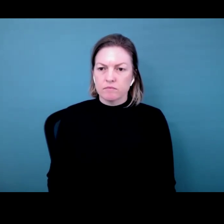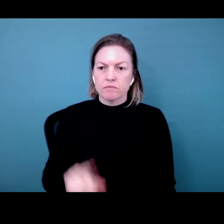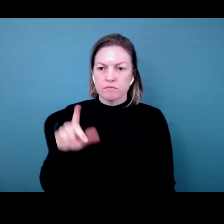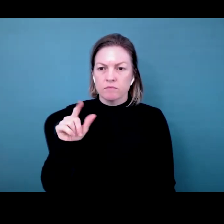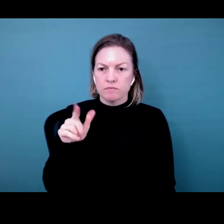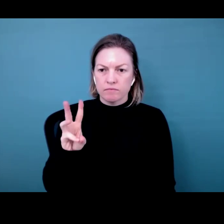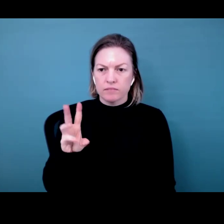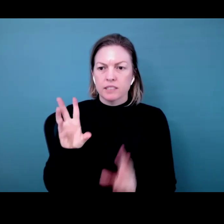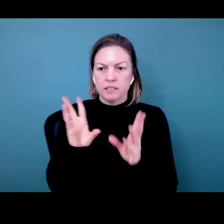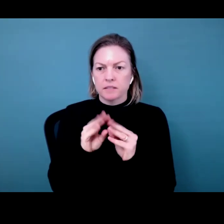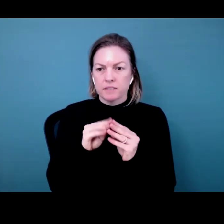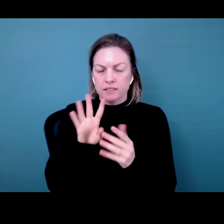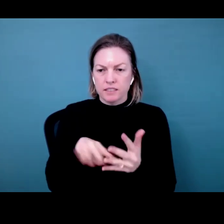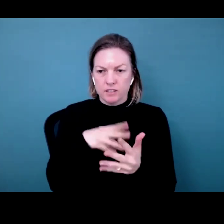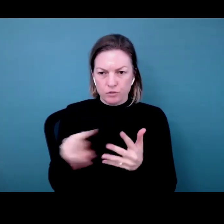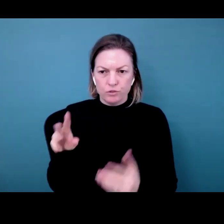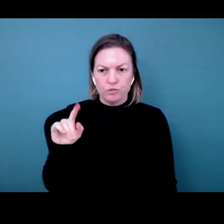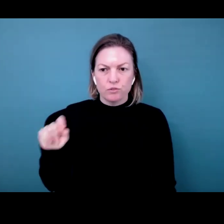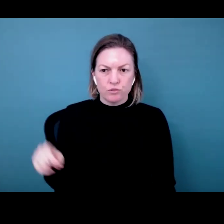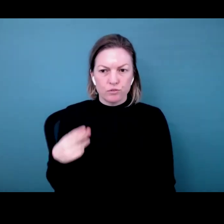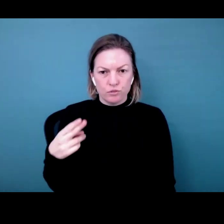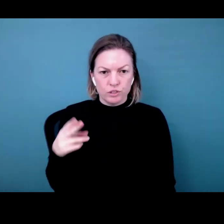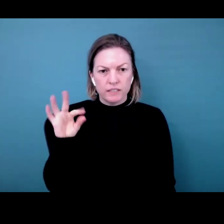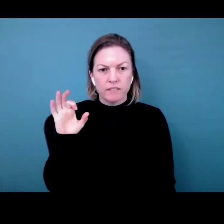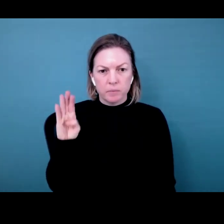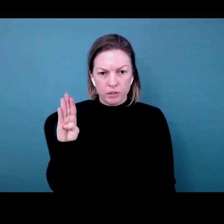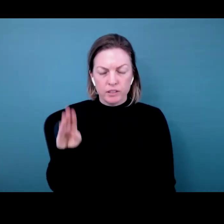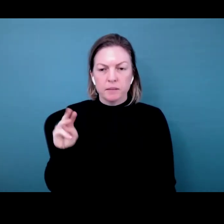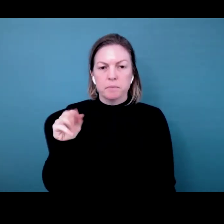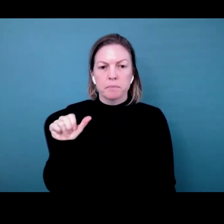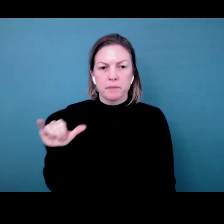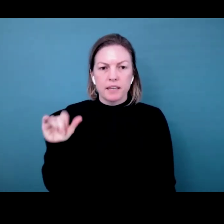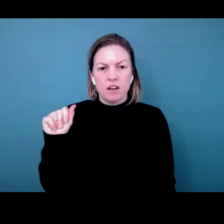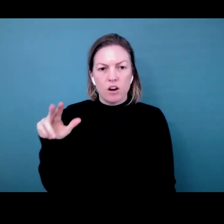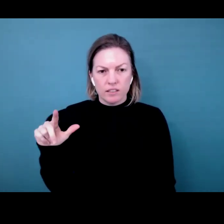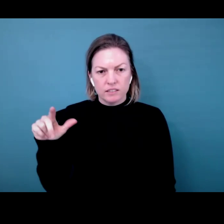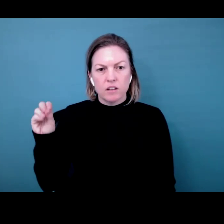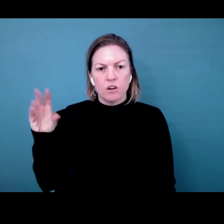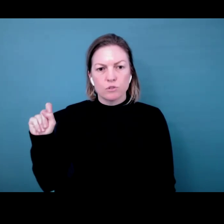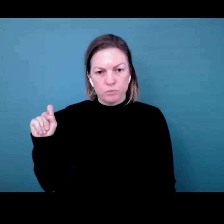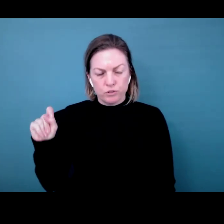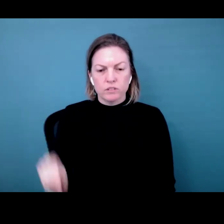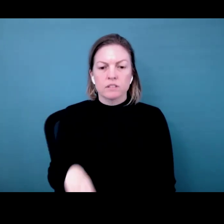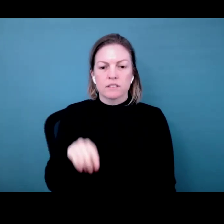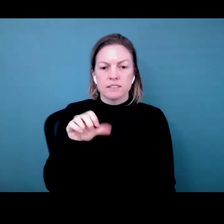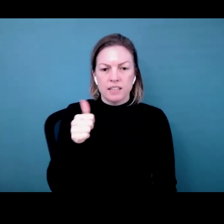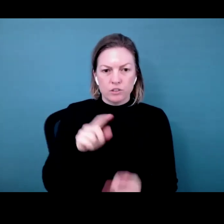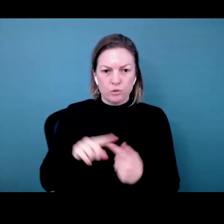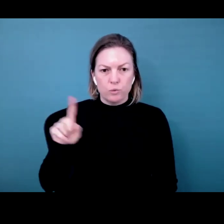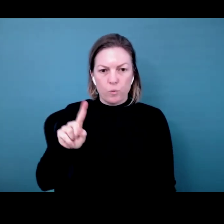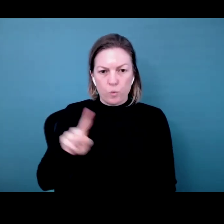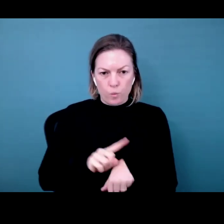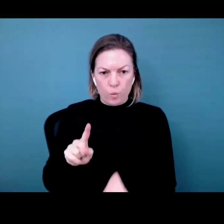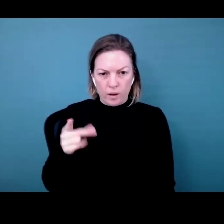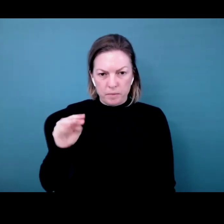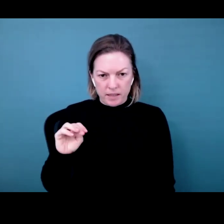2026 meeting schedule, Thursday in February, May, August, and October, 10 to 1 p.m. That's